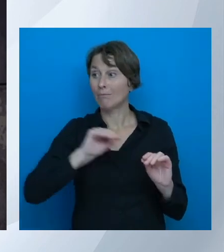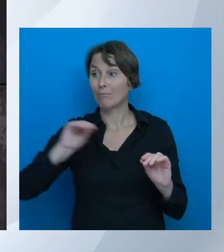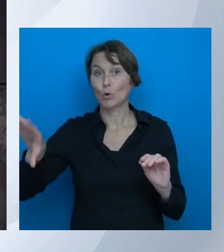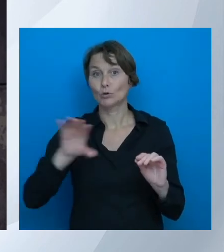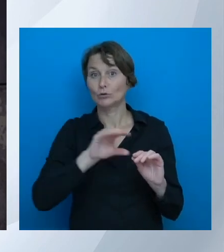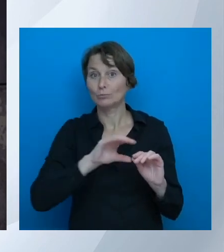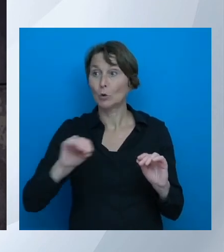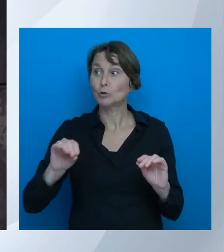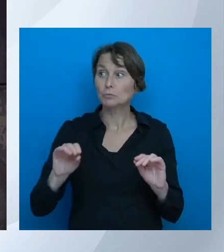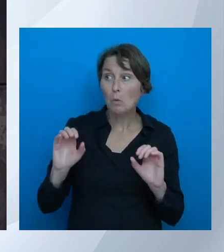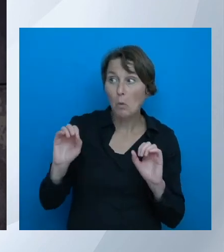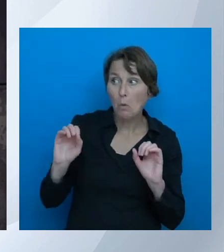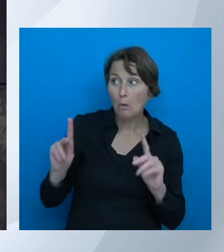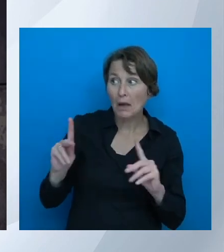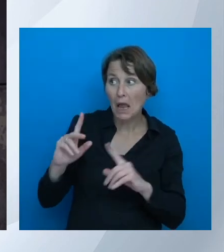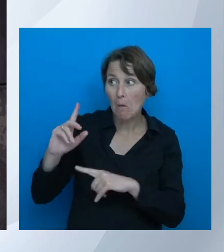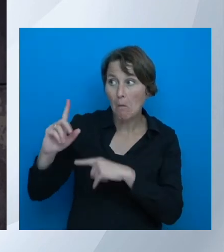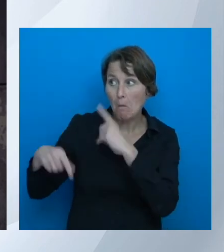And